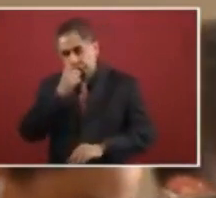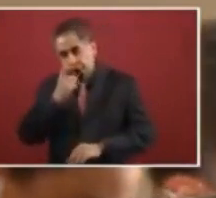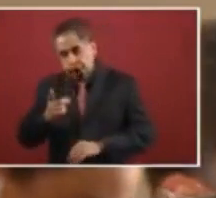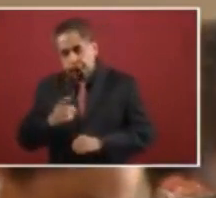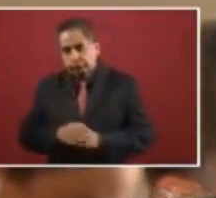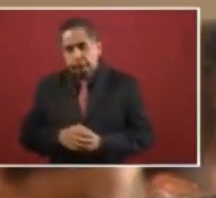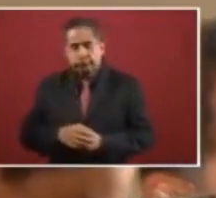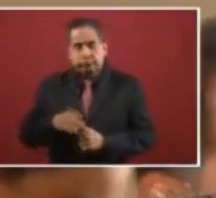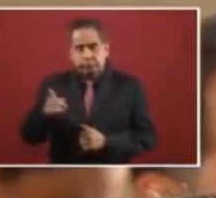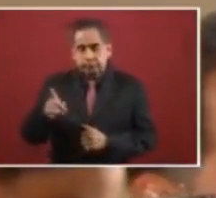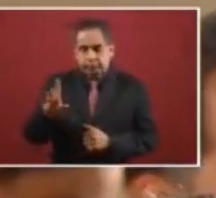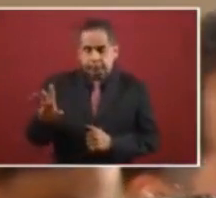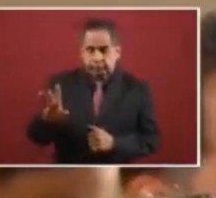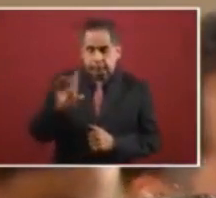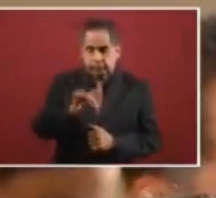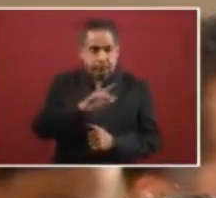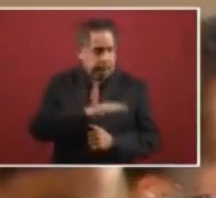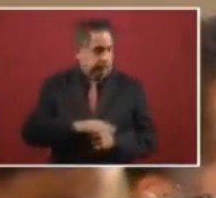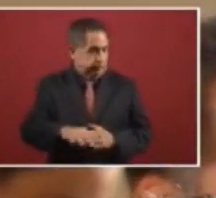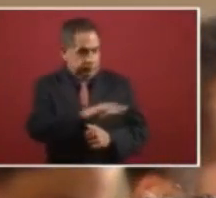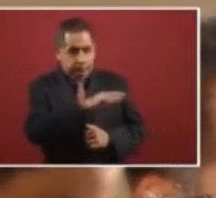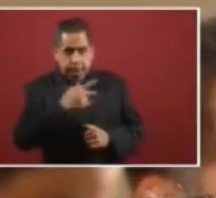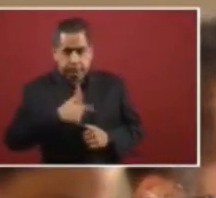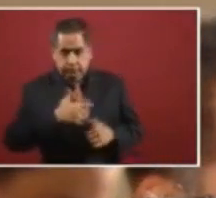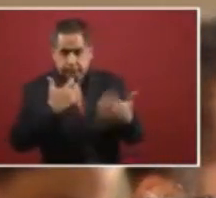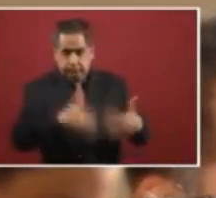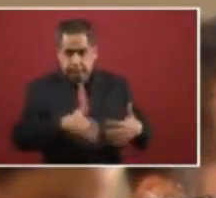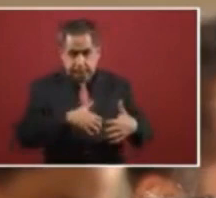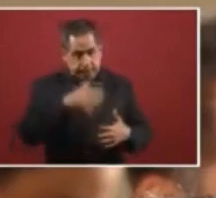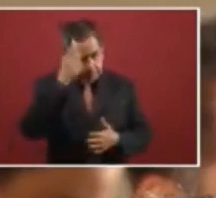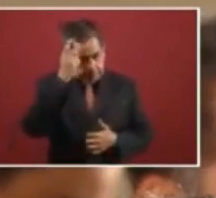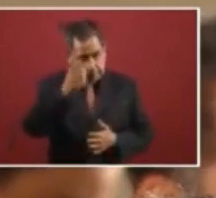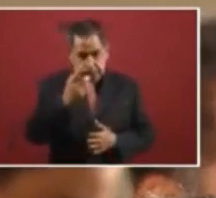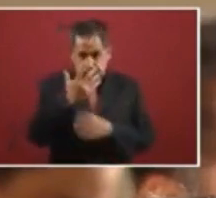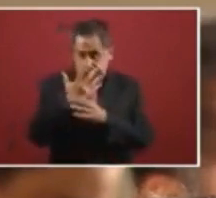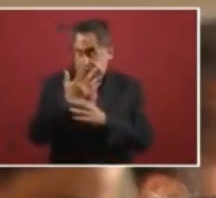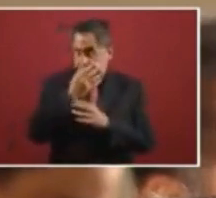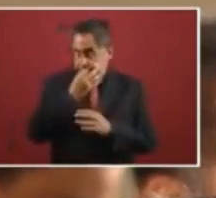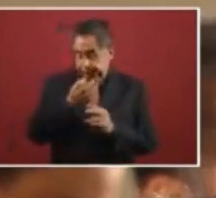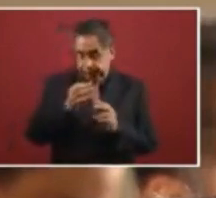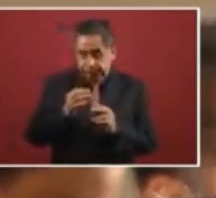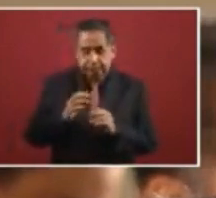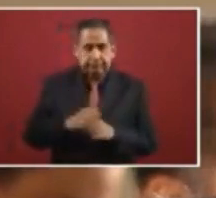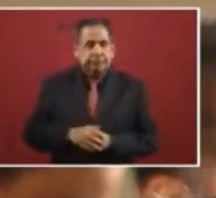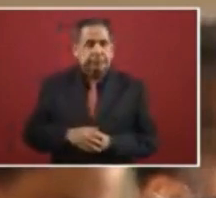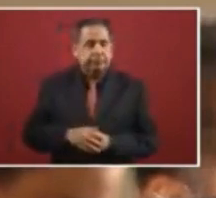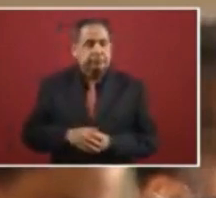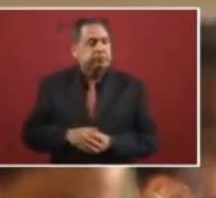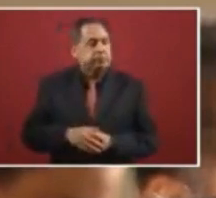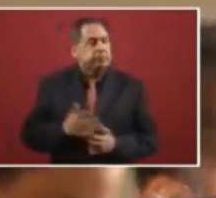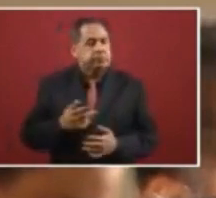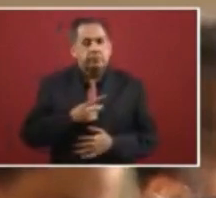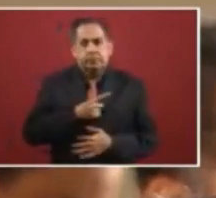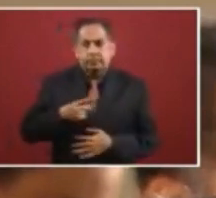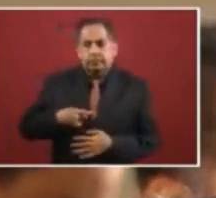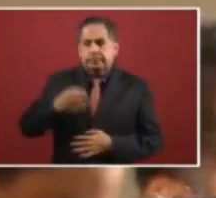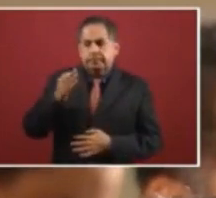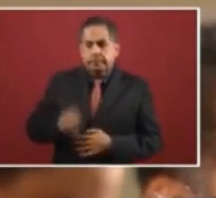his words, he said that you mentioned the businessmen textually.